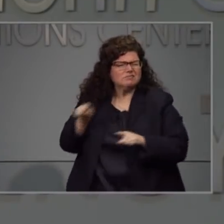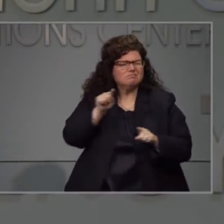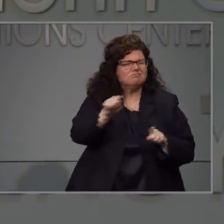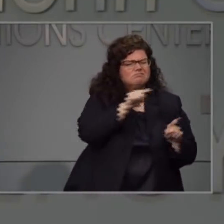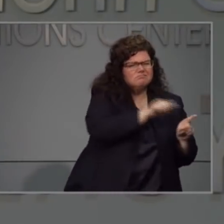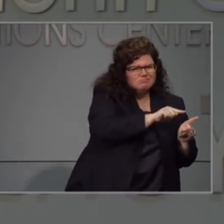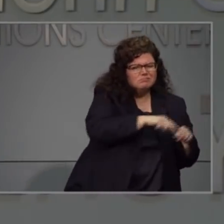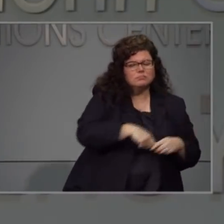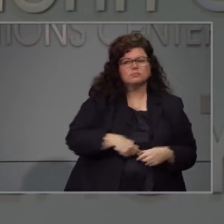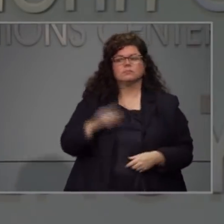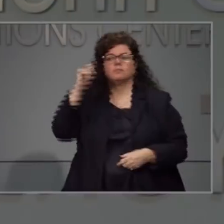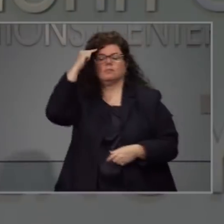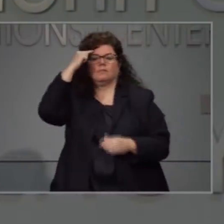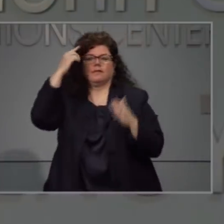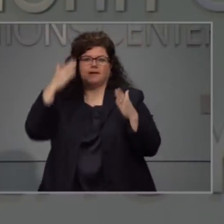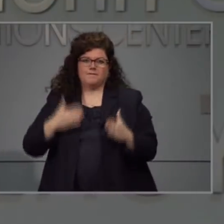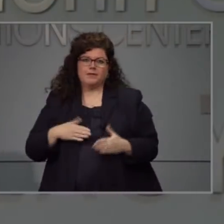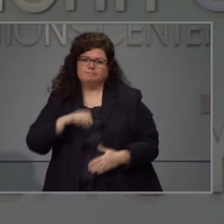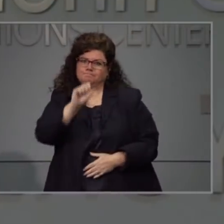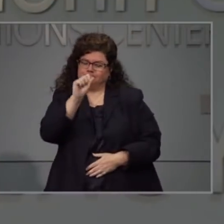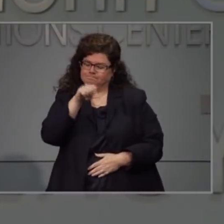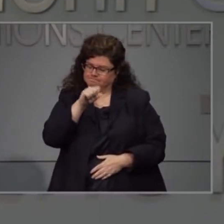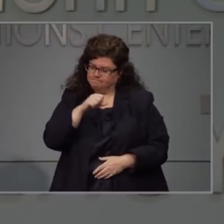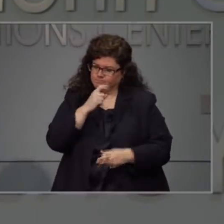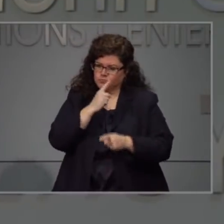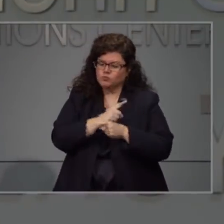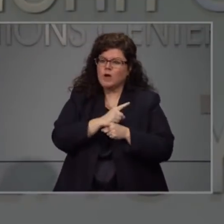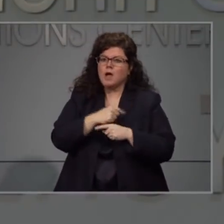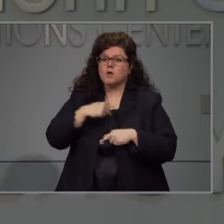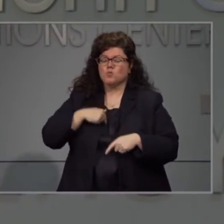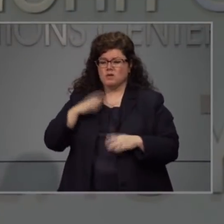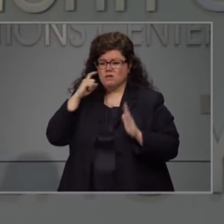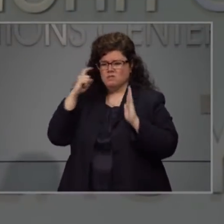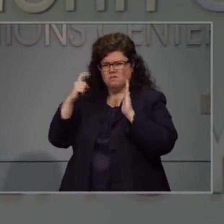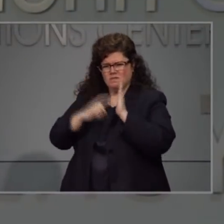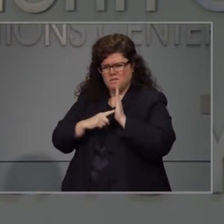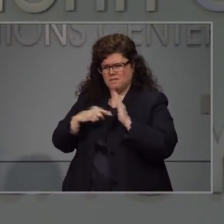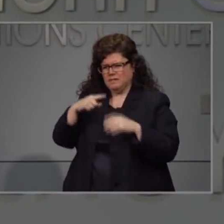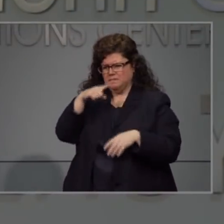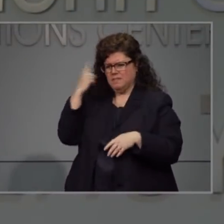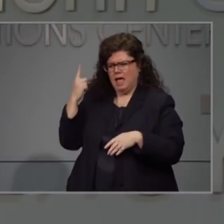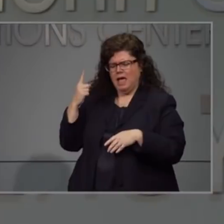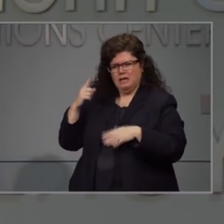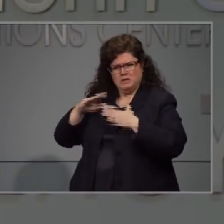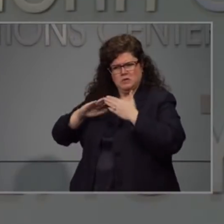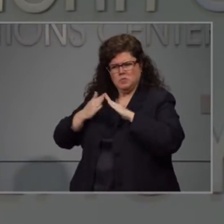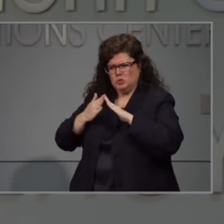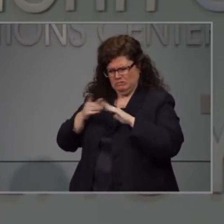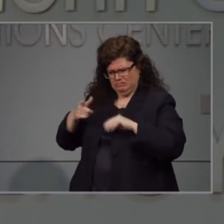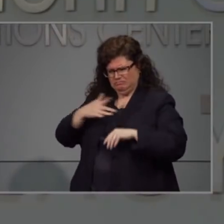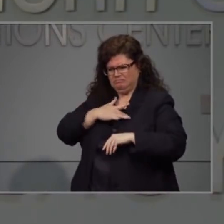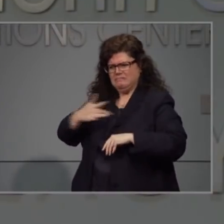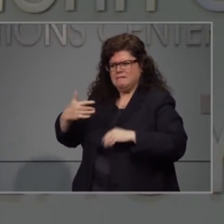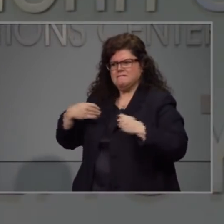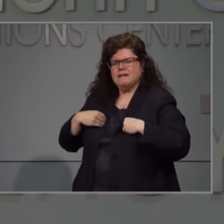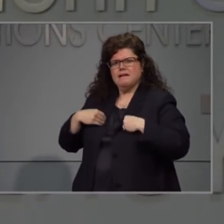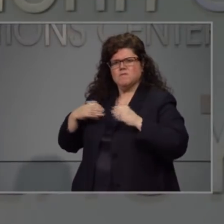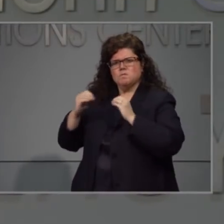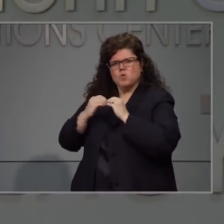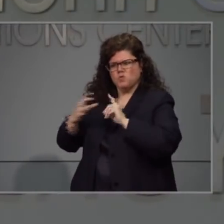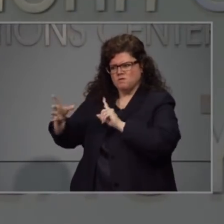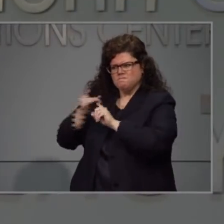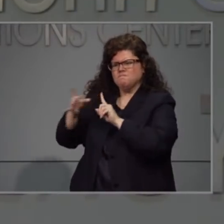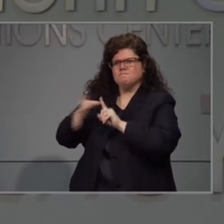in infection rates in communities of color. And the organization that's putting together